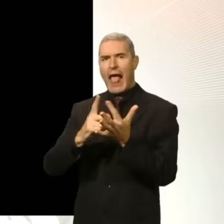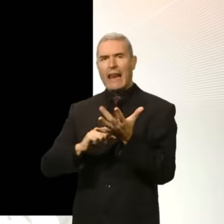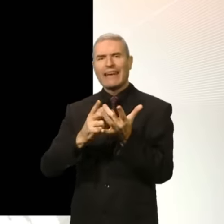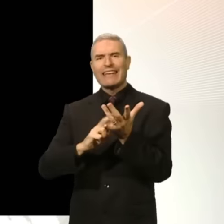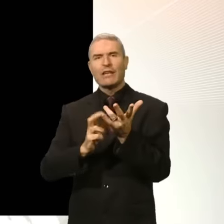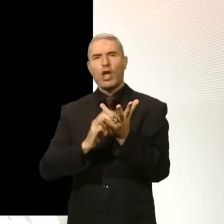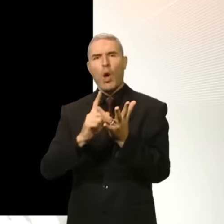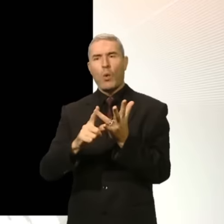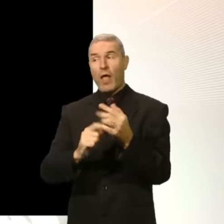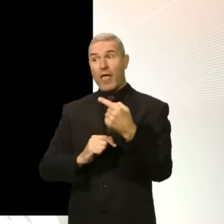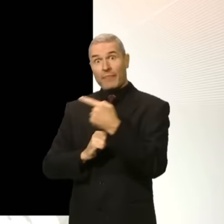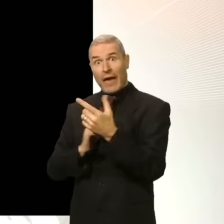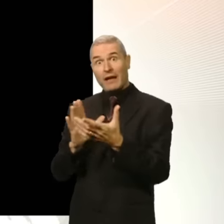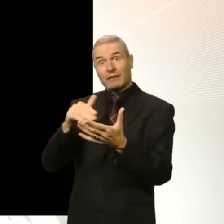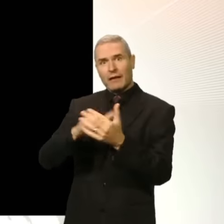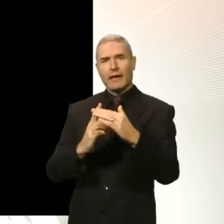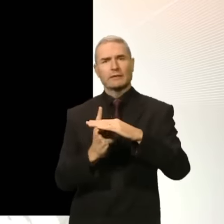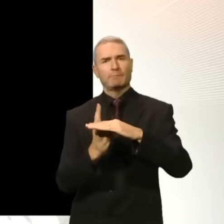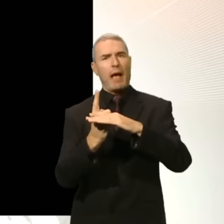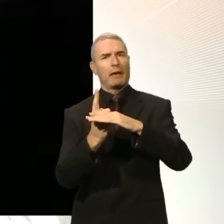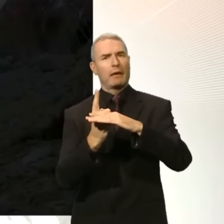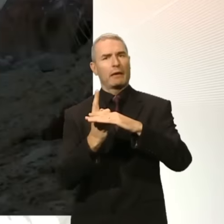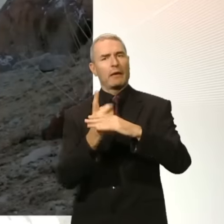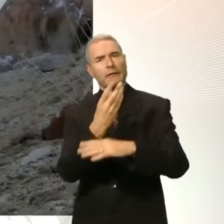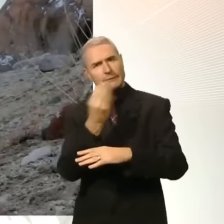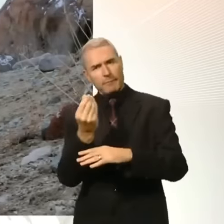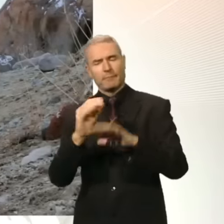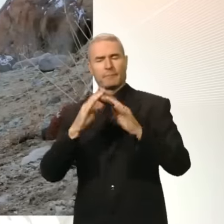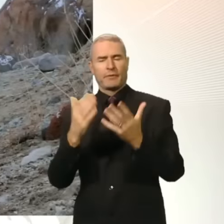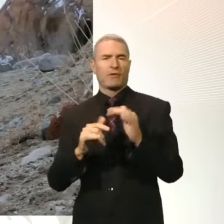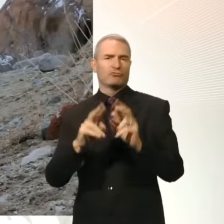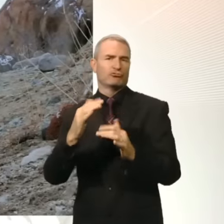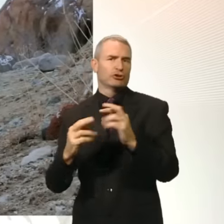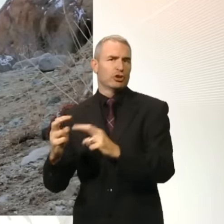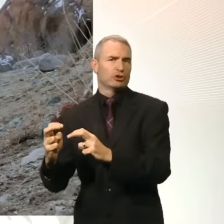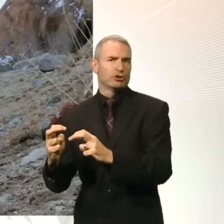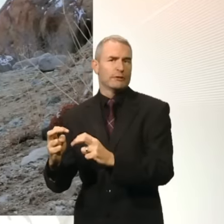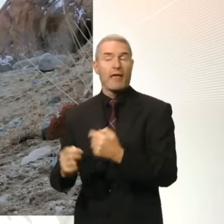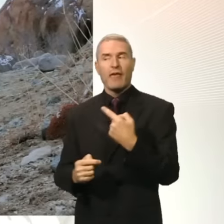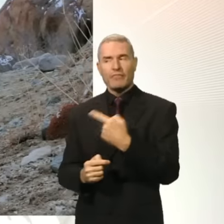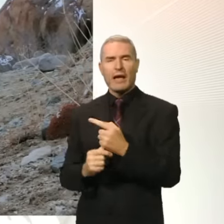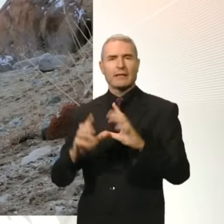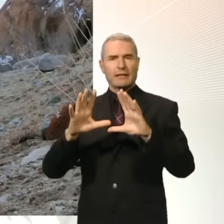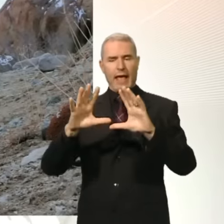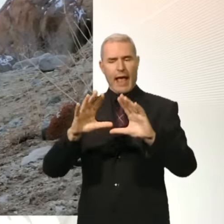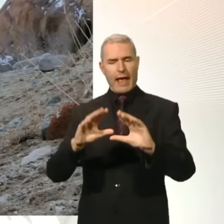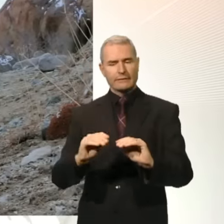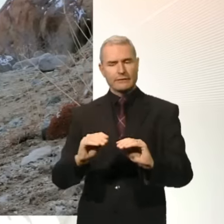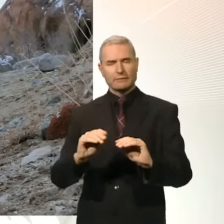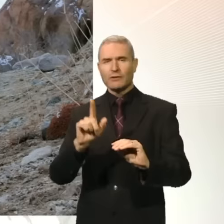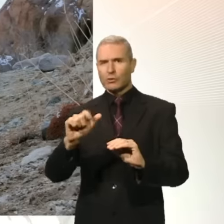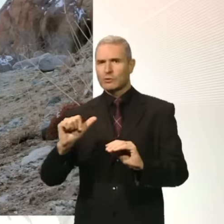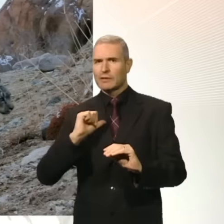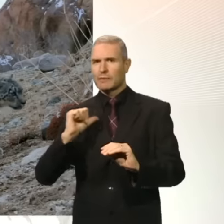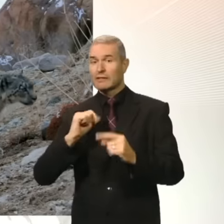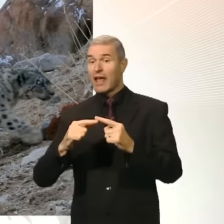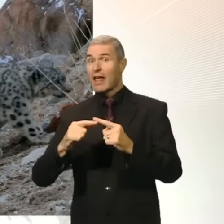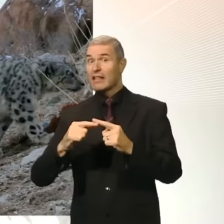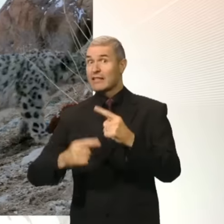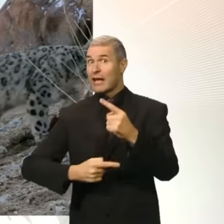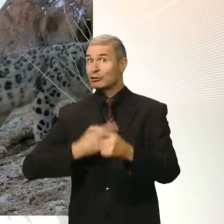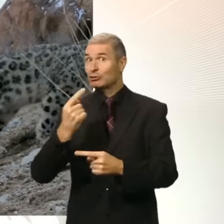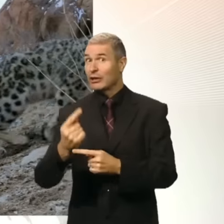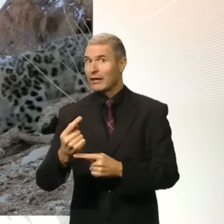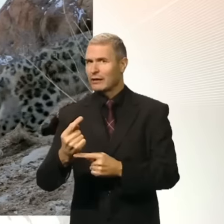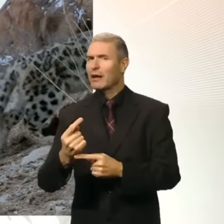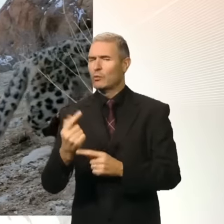has contributed to the spike in recent global temperatures. That's now at an end, and so it's unlikely that next year will be